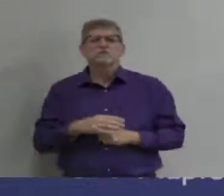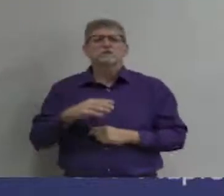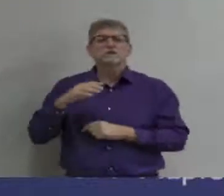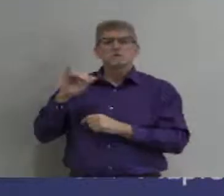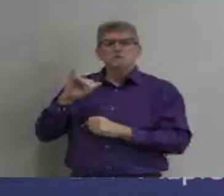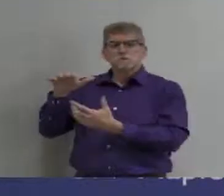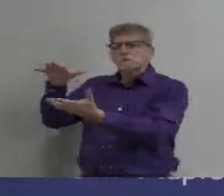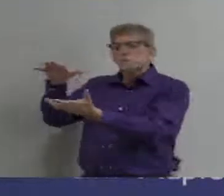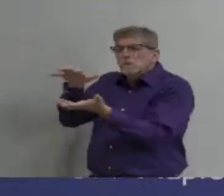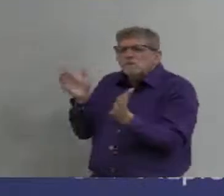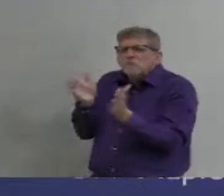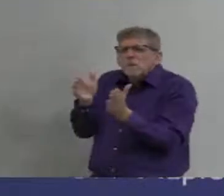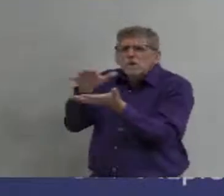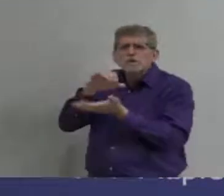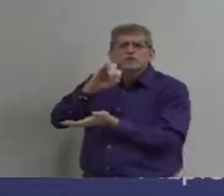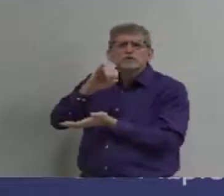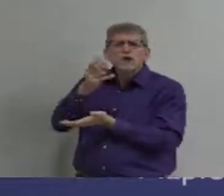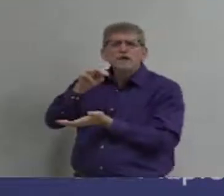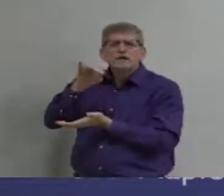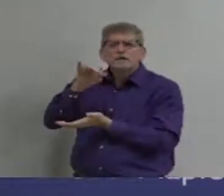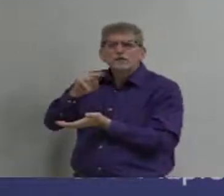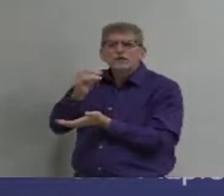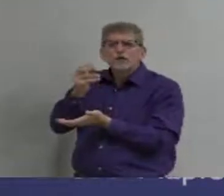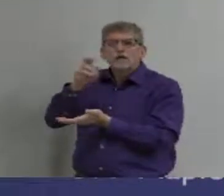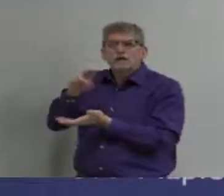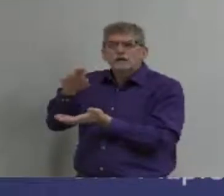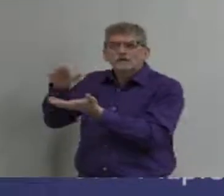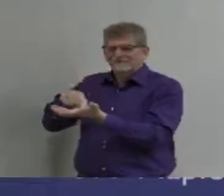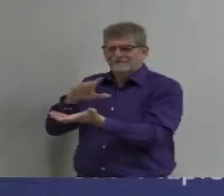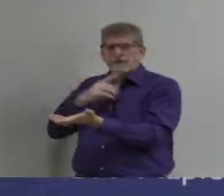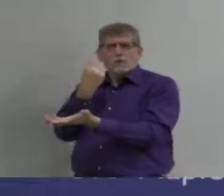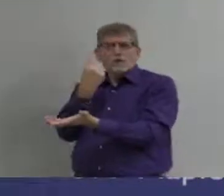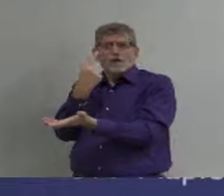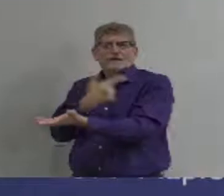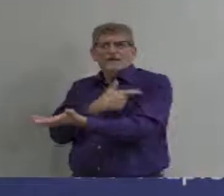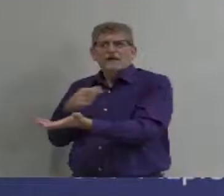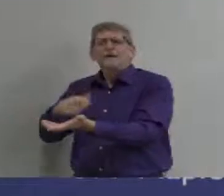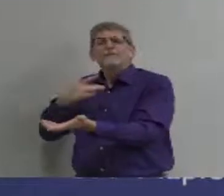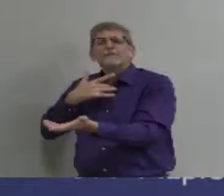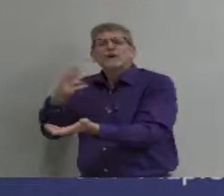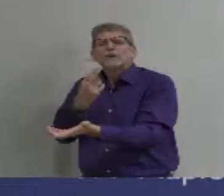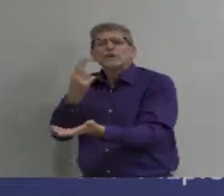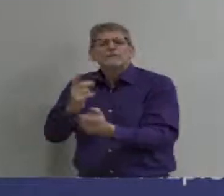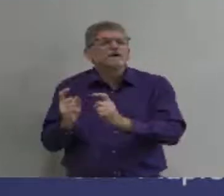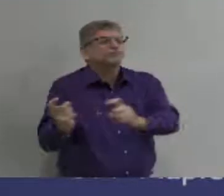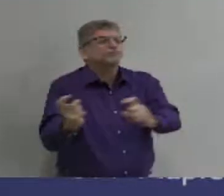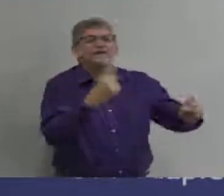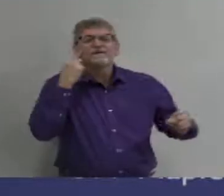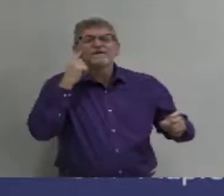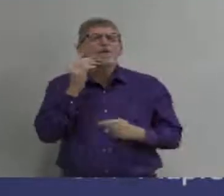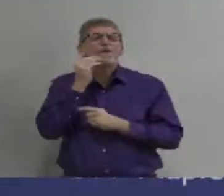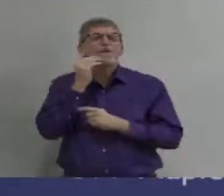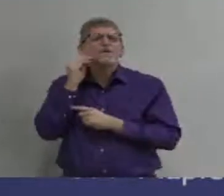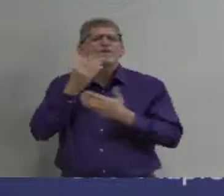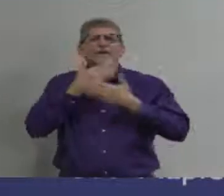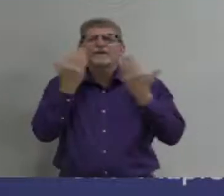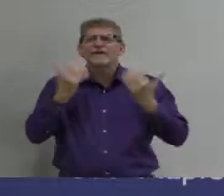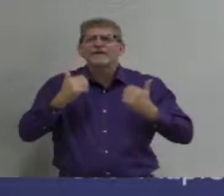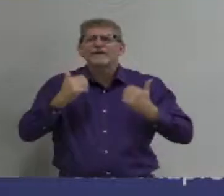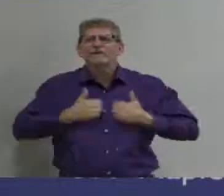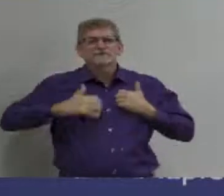vaccine. That is a single-dose vaccine, and we are currently administering that to individuals who reside in homeless